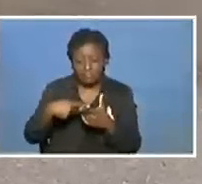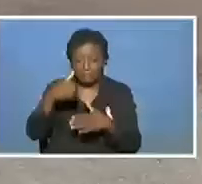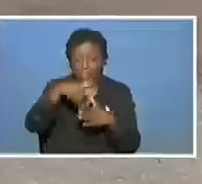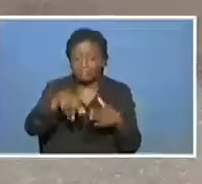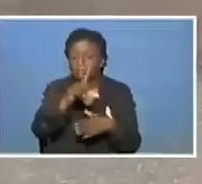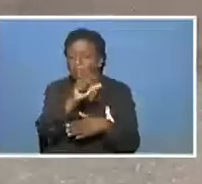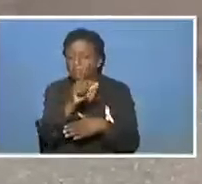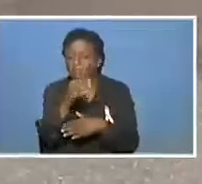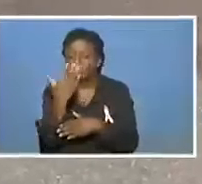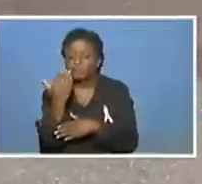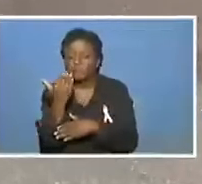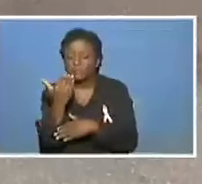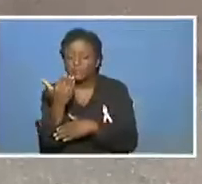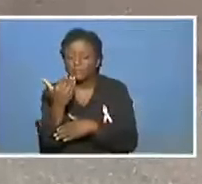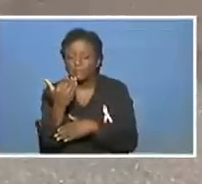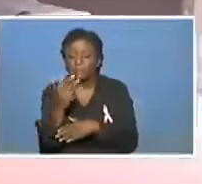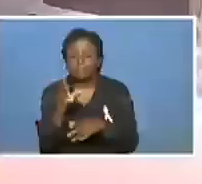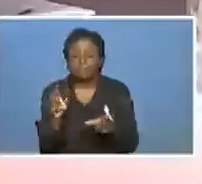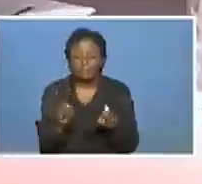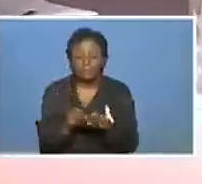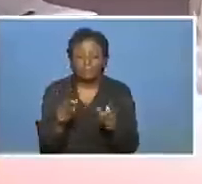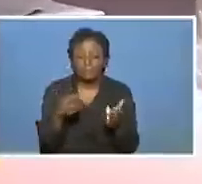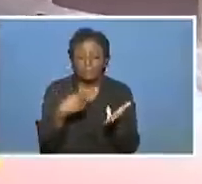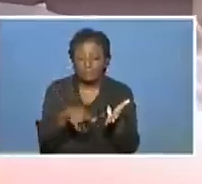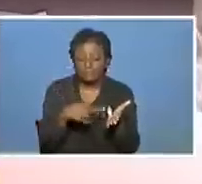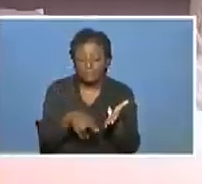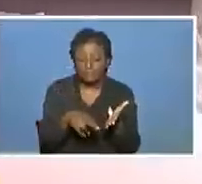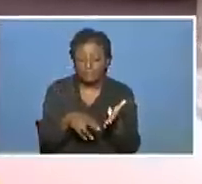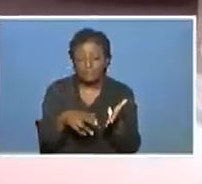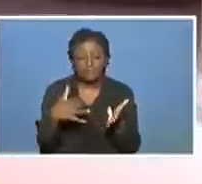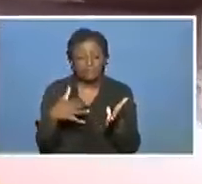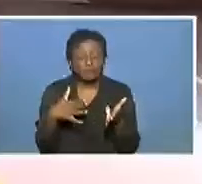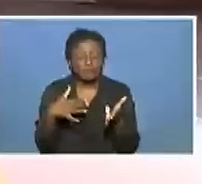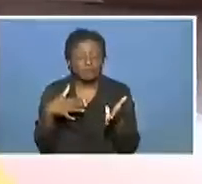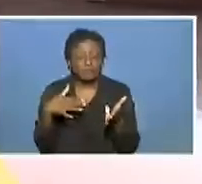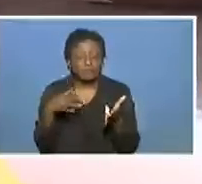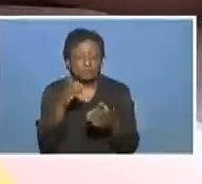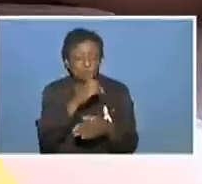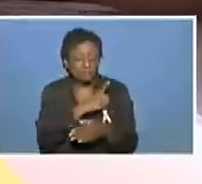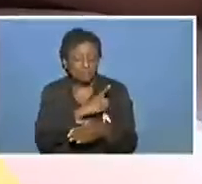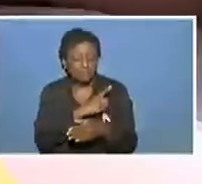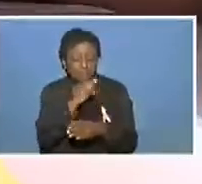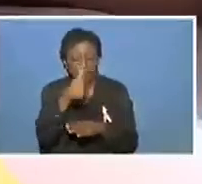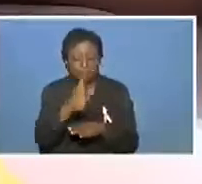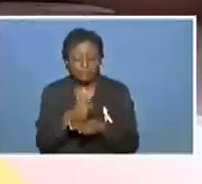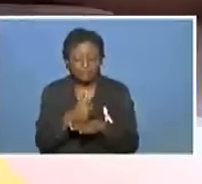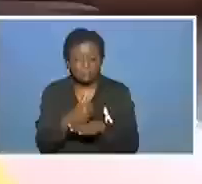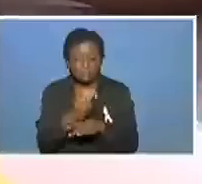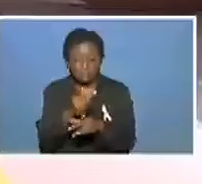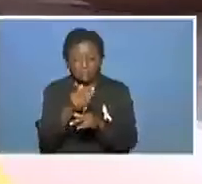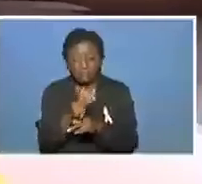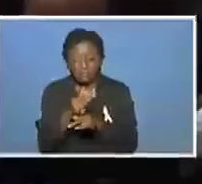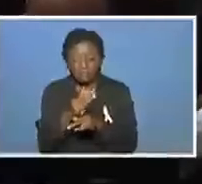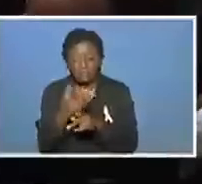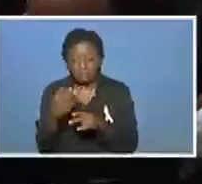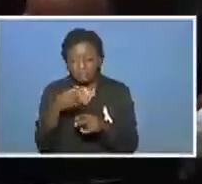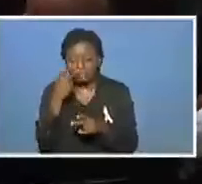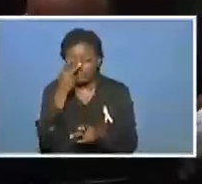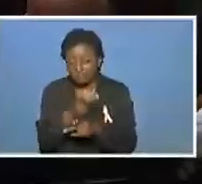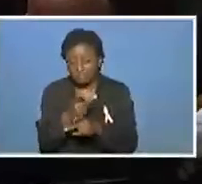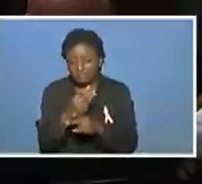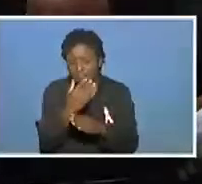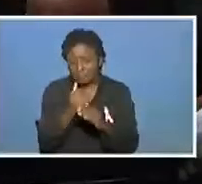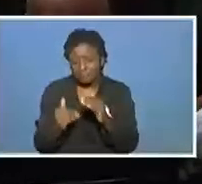research by the National Tripartite Council, the Davis administration's committed to keeping their promise of raising the minimum wage